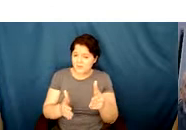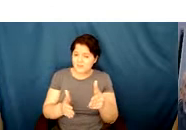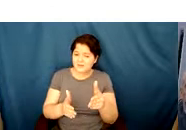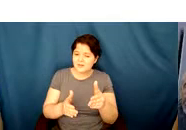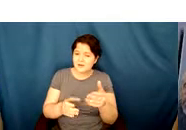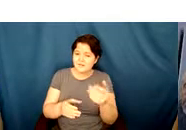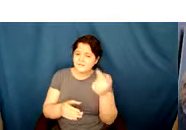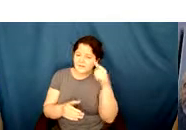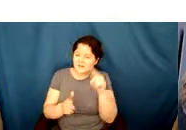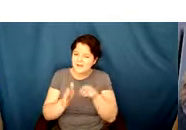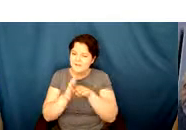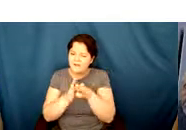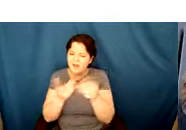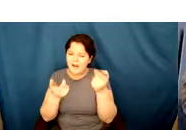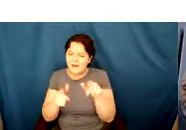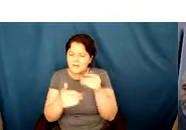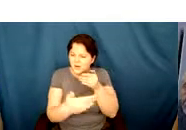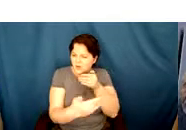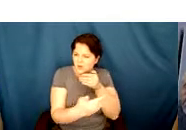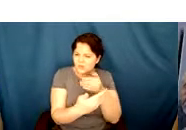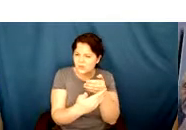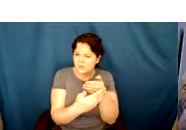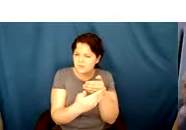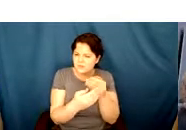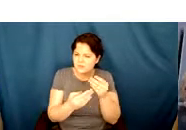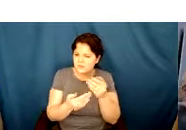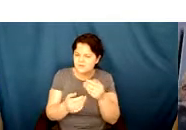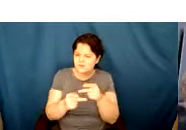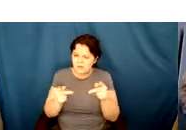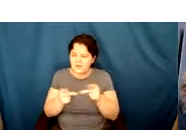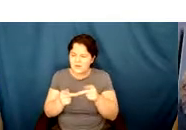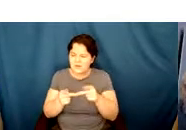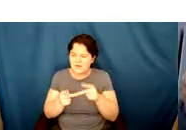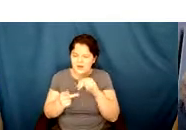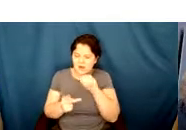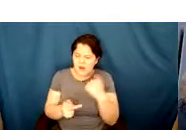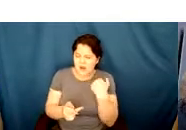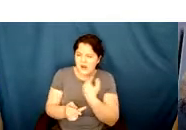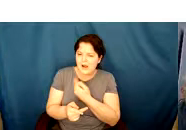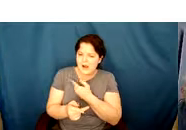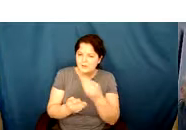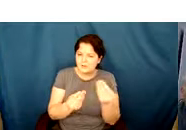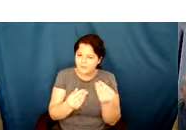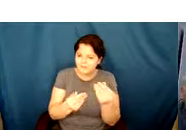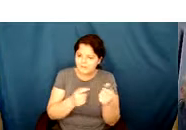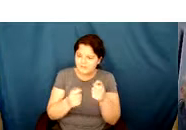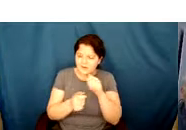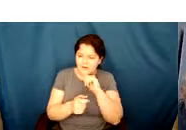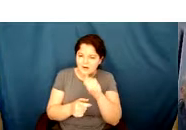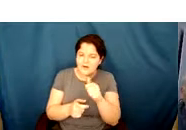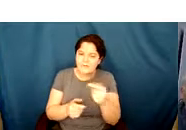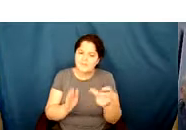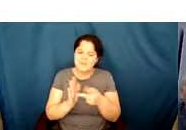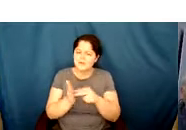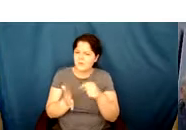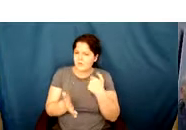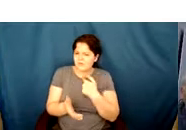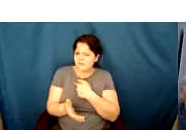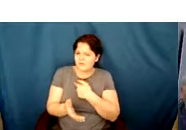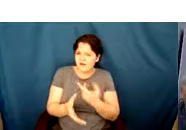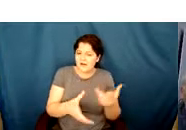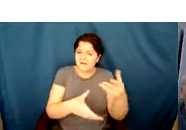that occurs near our stations, but not on our property, meaning that we are involved with the project, we're interested